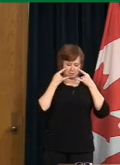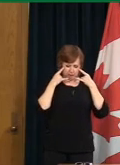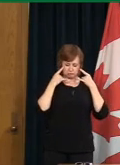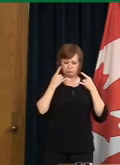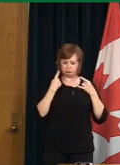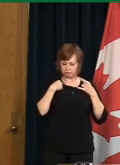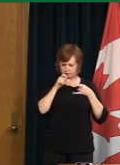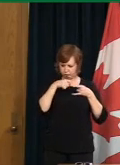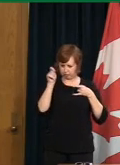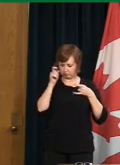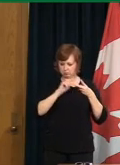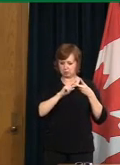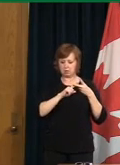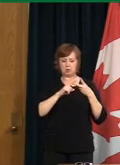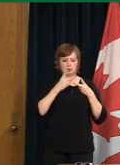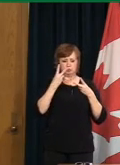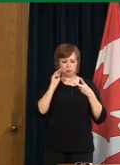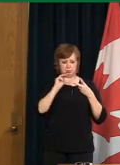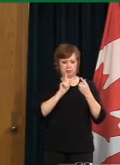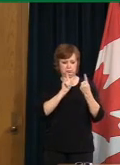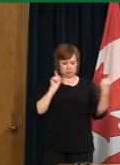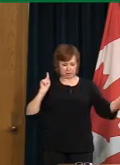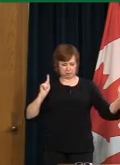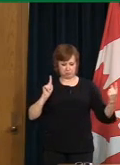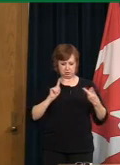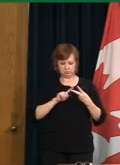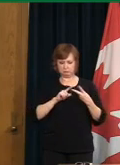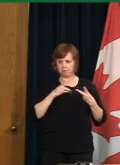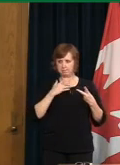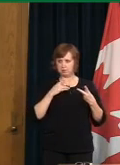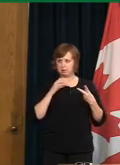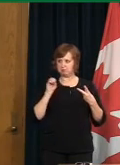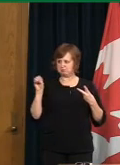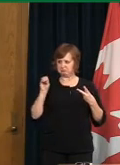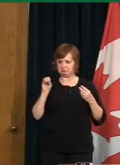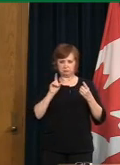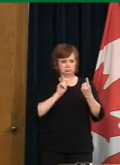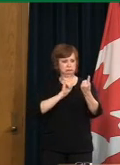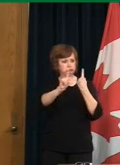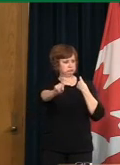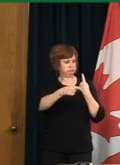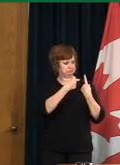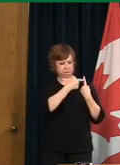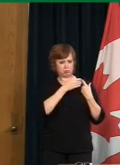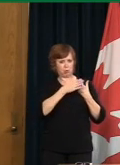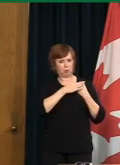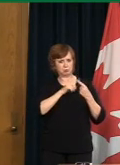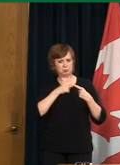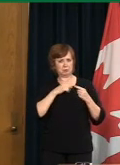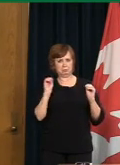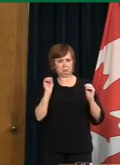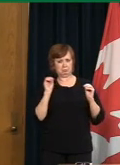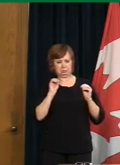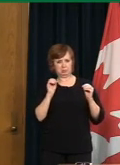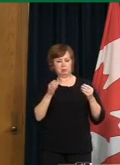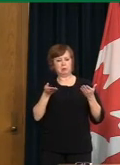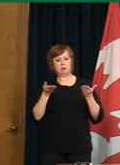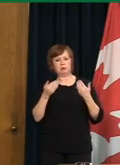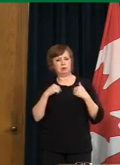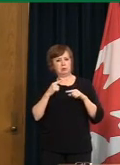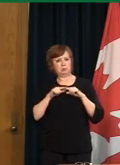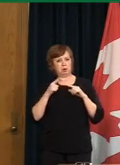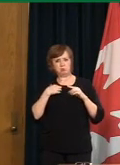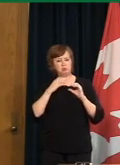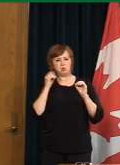I don't think there was a single person who was a close contact. Now, public health or my employer may still think that